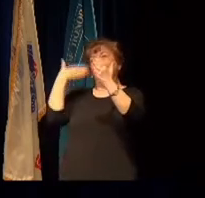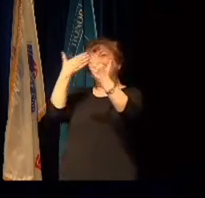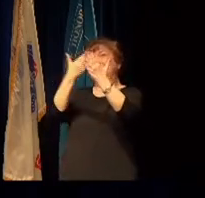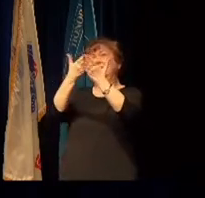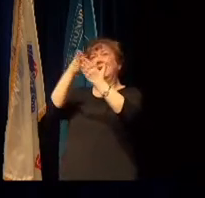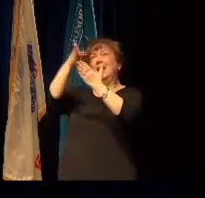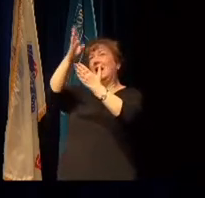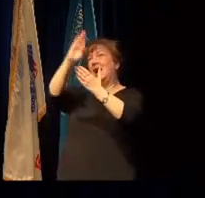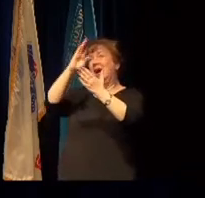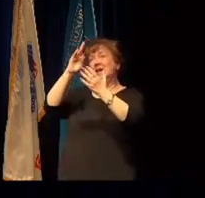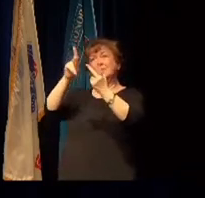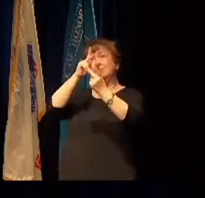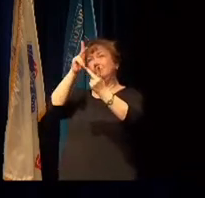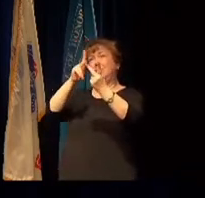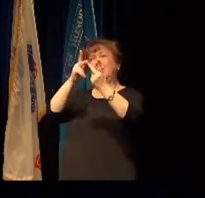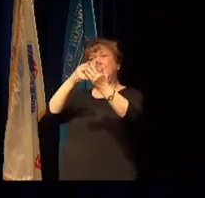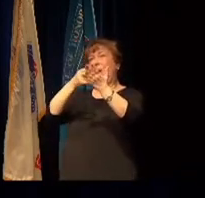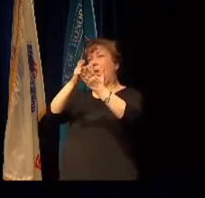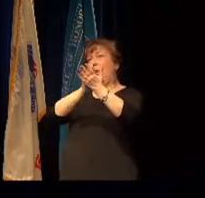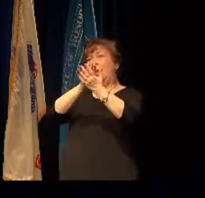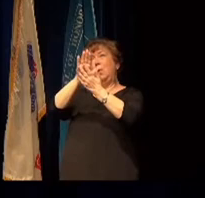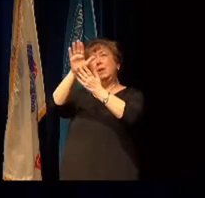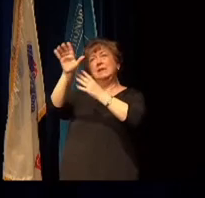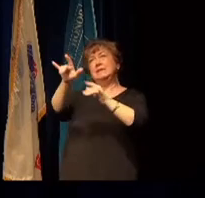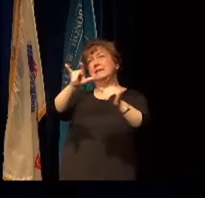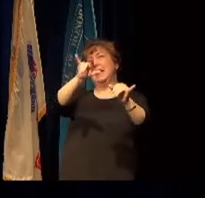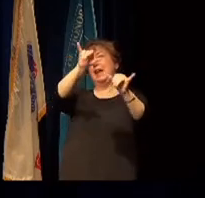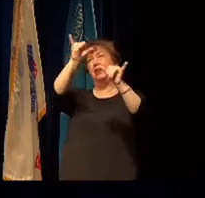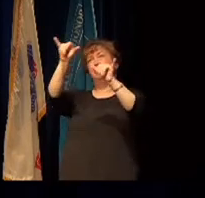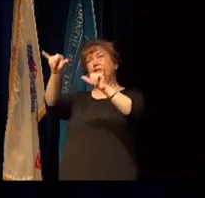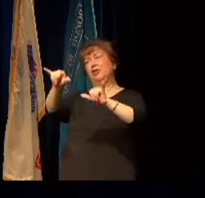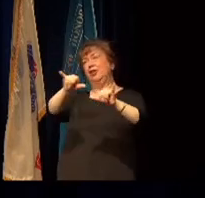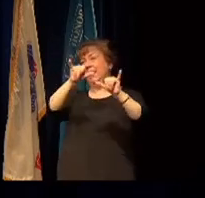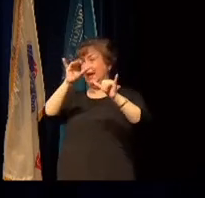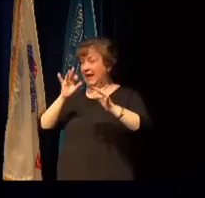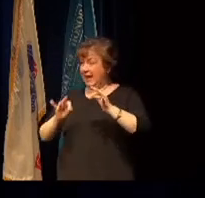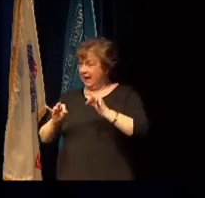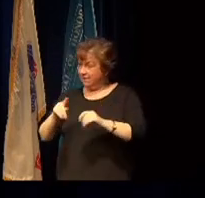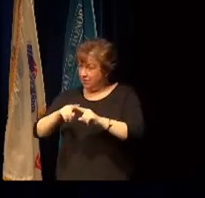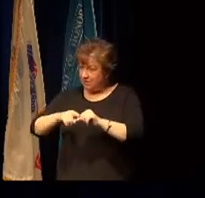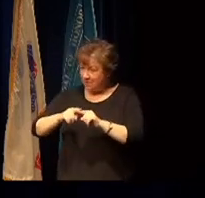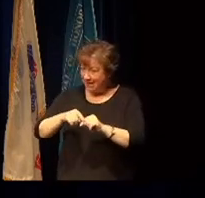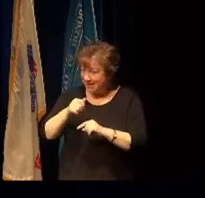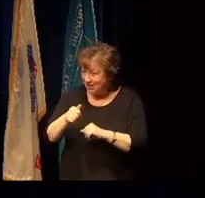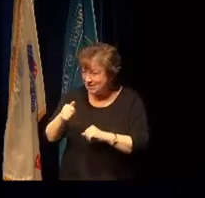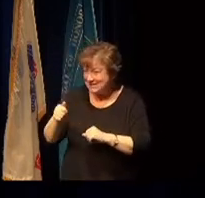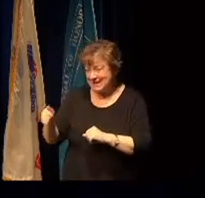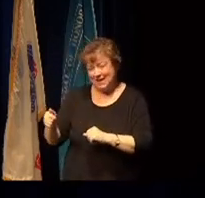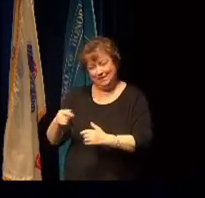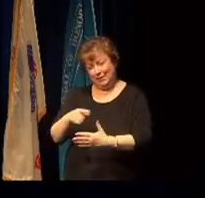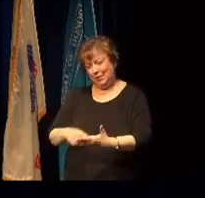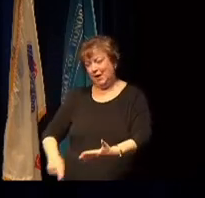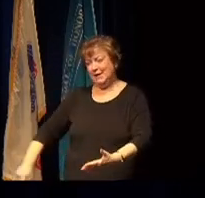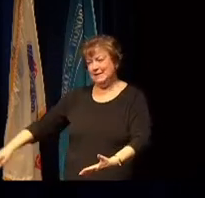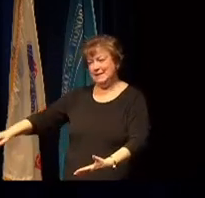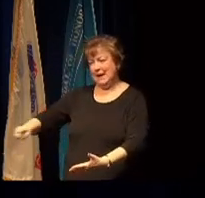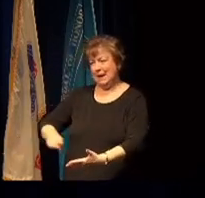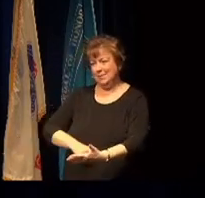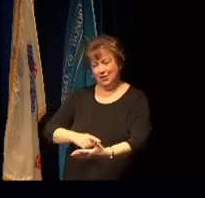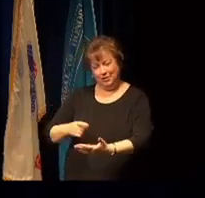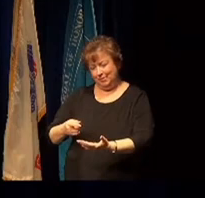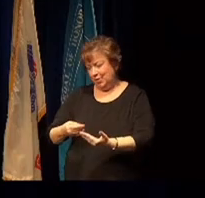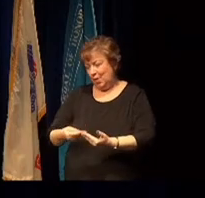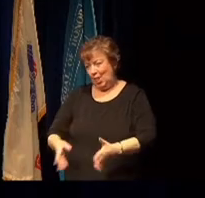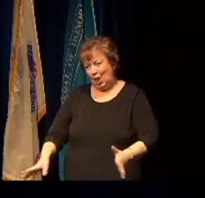without hope in ourselves. If you're just hoping in yourself, you're condemned and lost. And to believe the gospel of